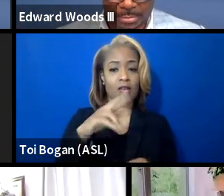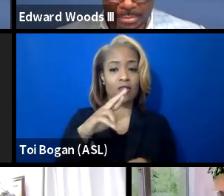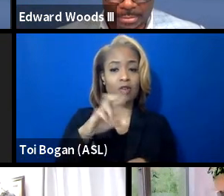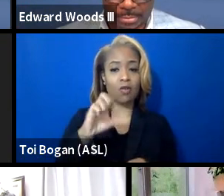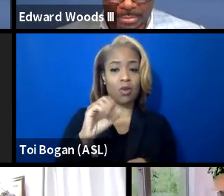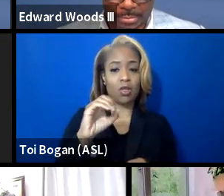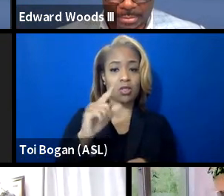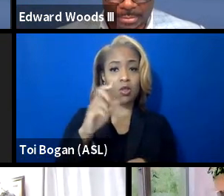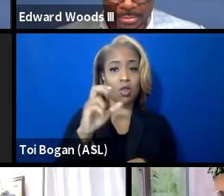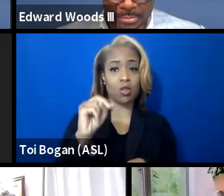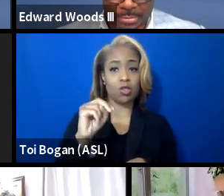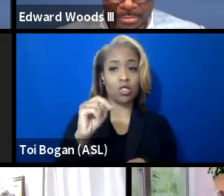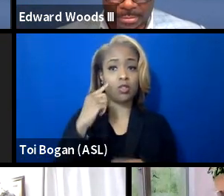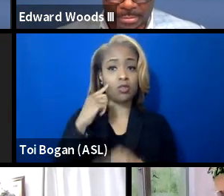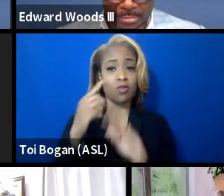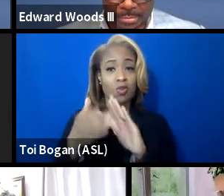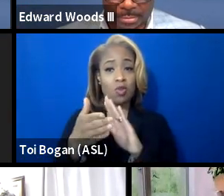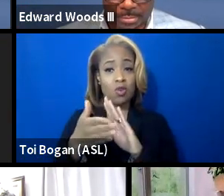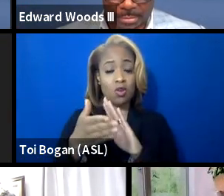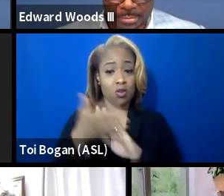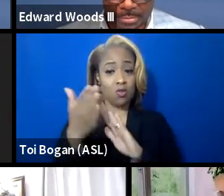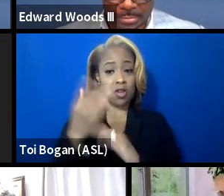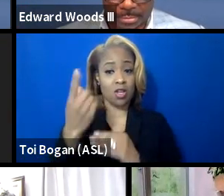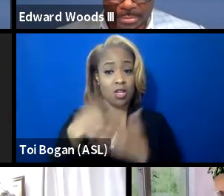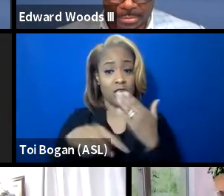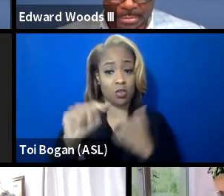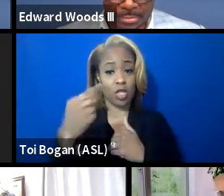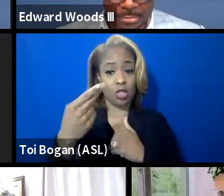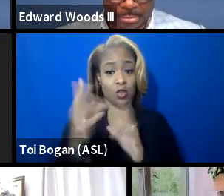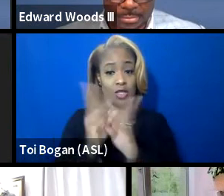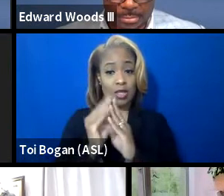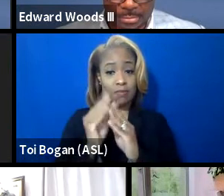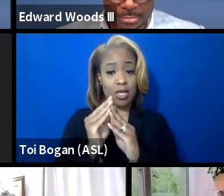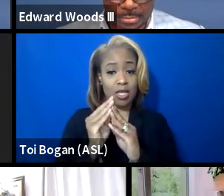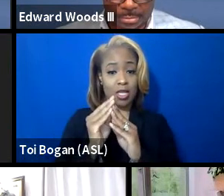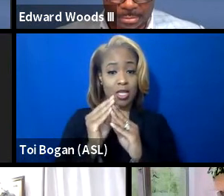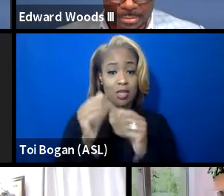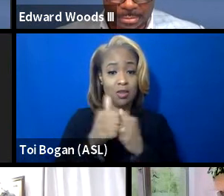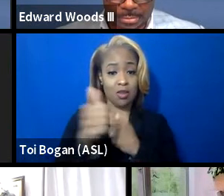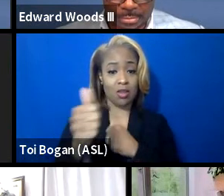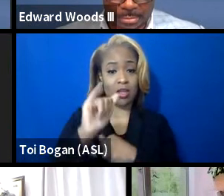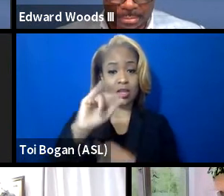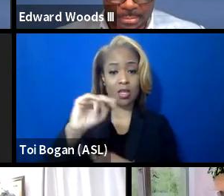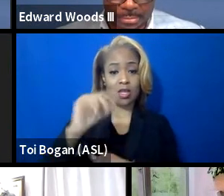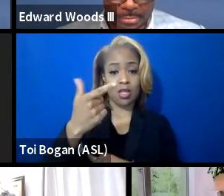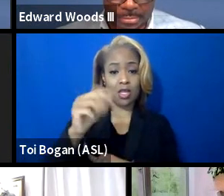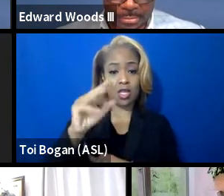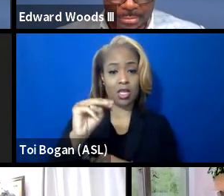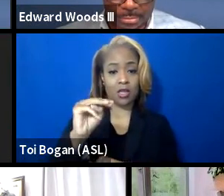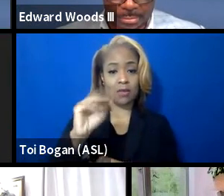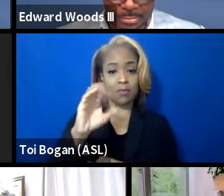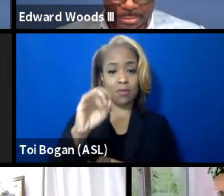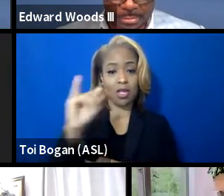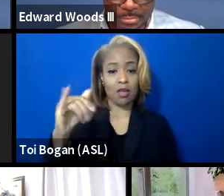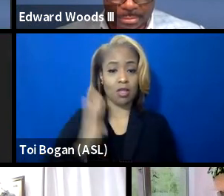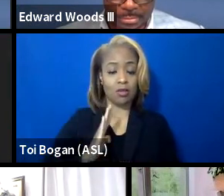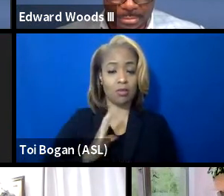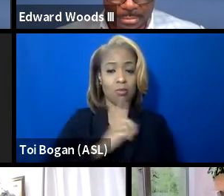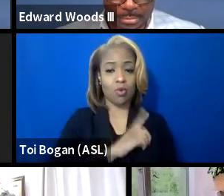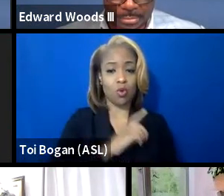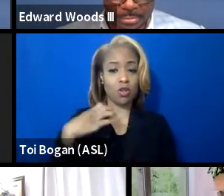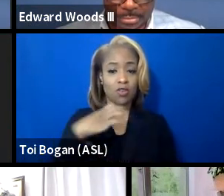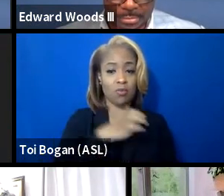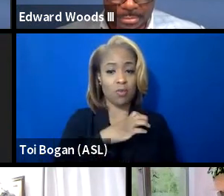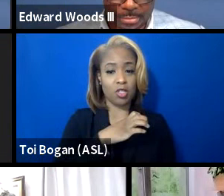conduct next week's Thursday meeting remotely. The Ingham County Board of Commissioners, the evening of